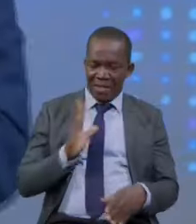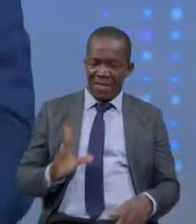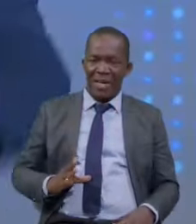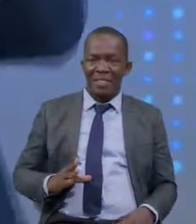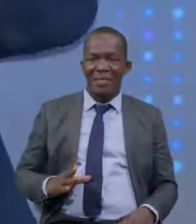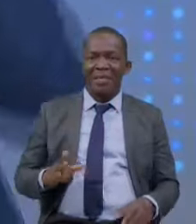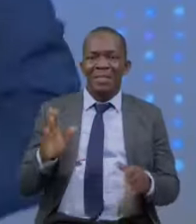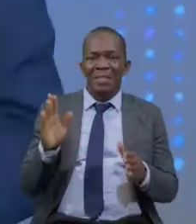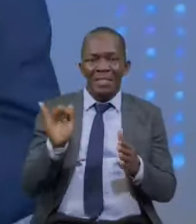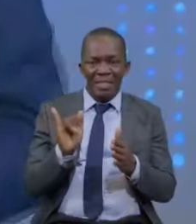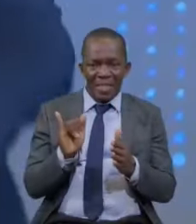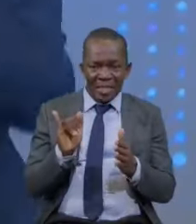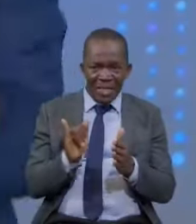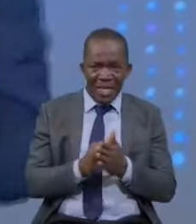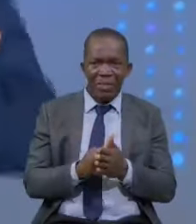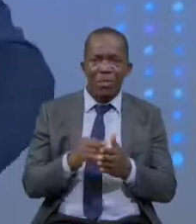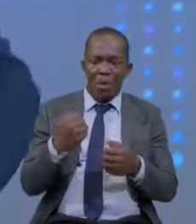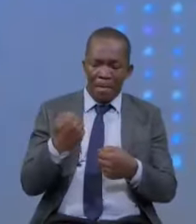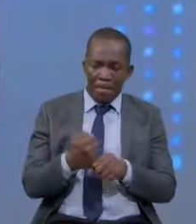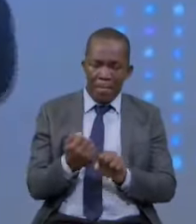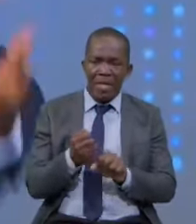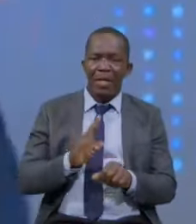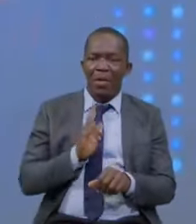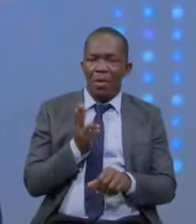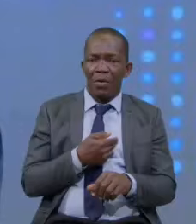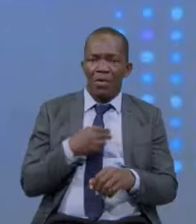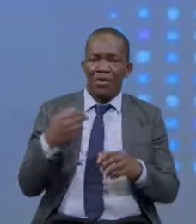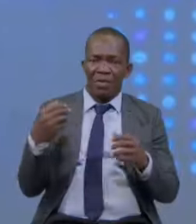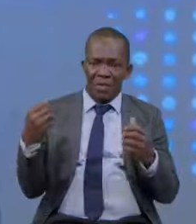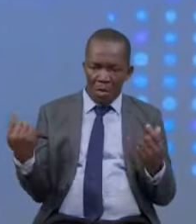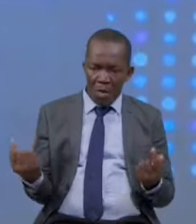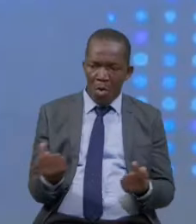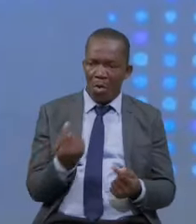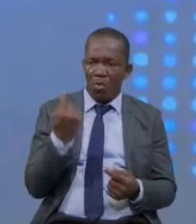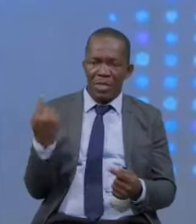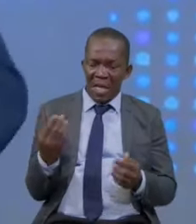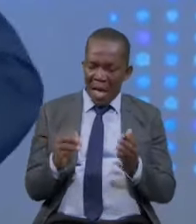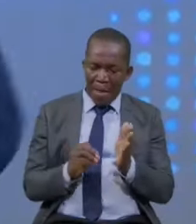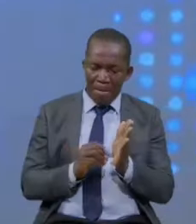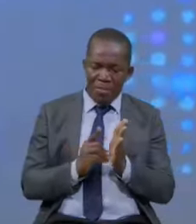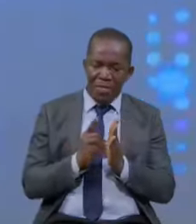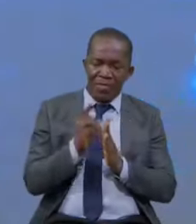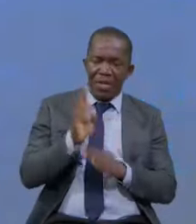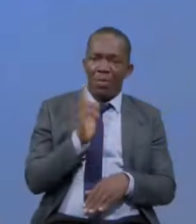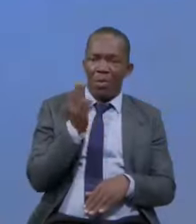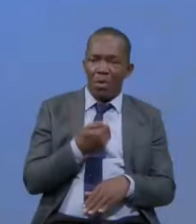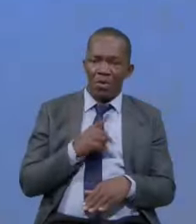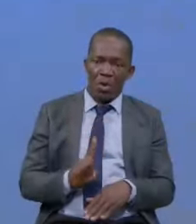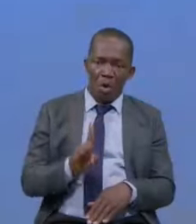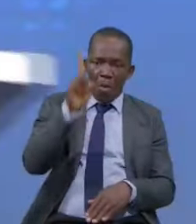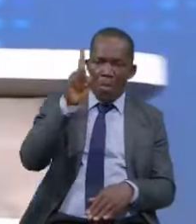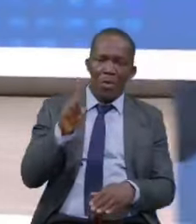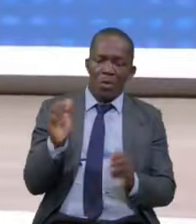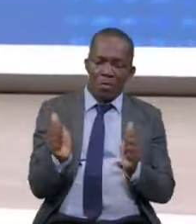able Savior, that builds us up with his word. You know, sometimes you